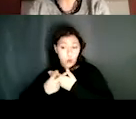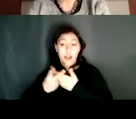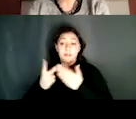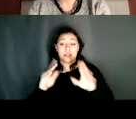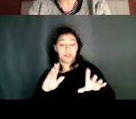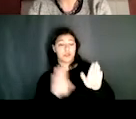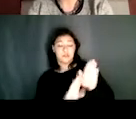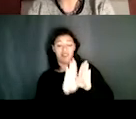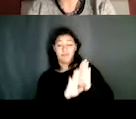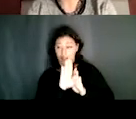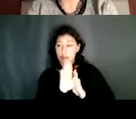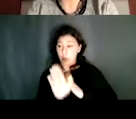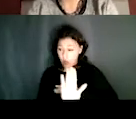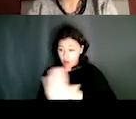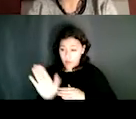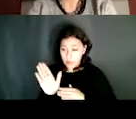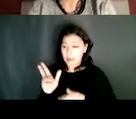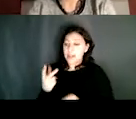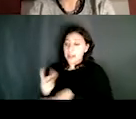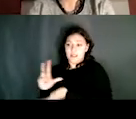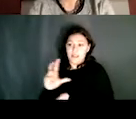school and biological sciences.